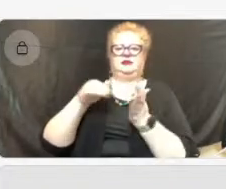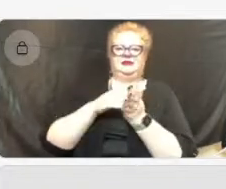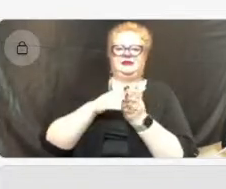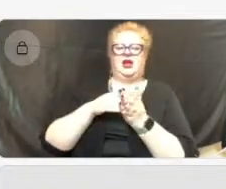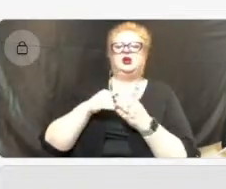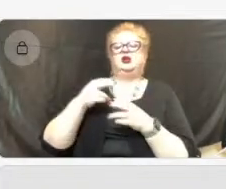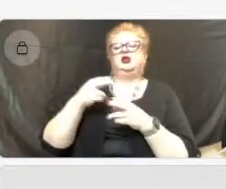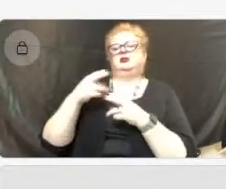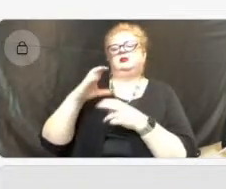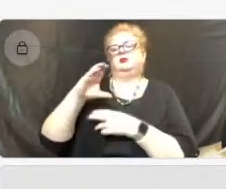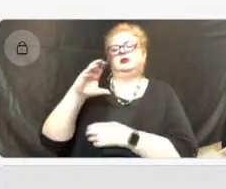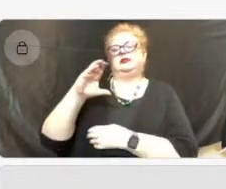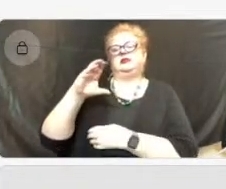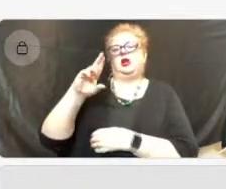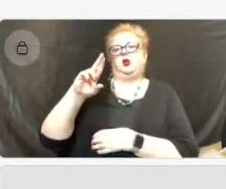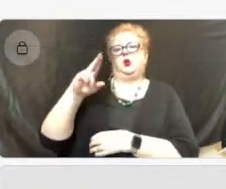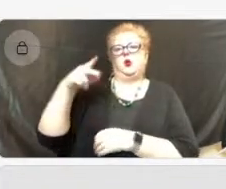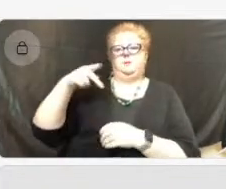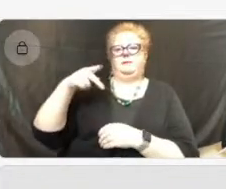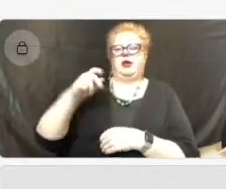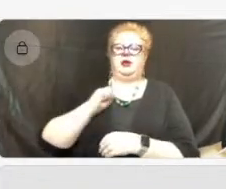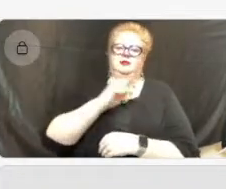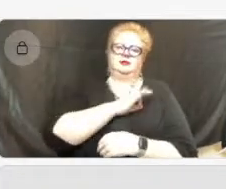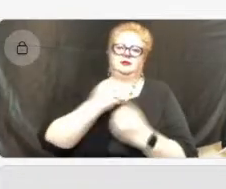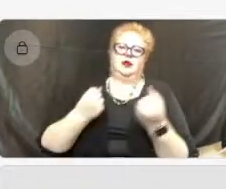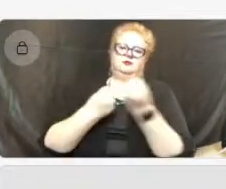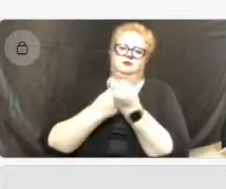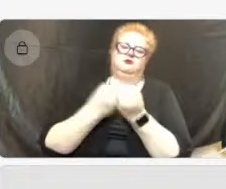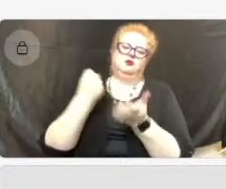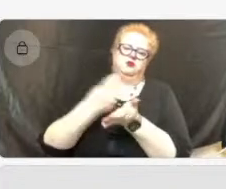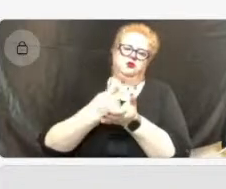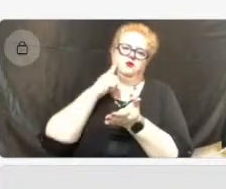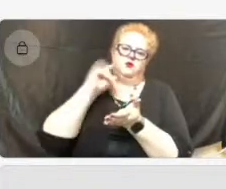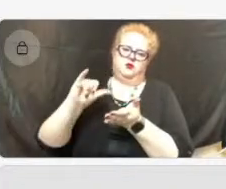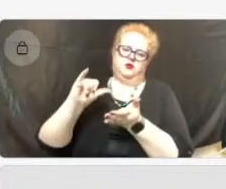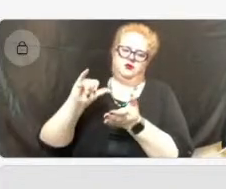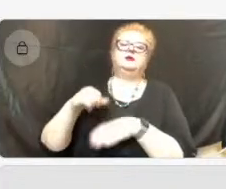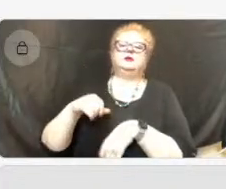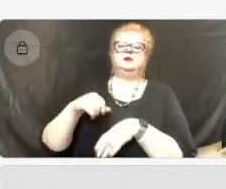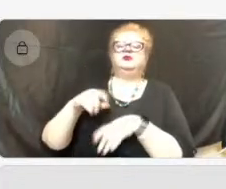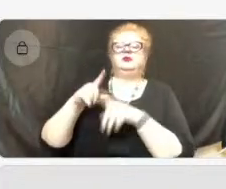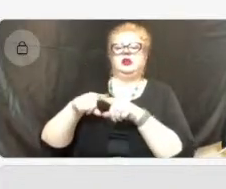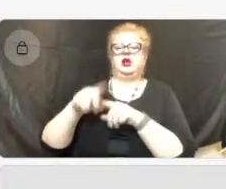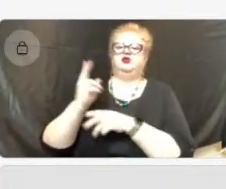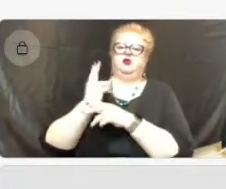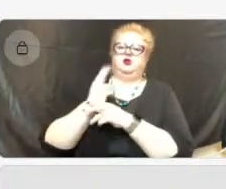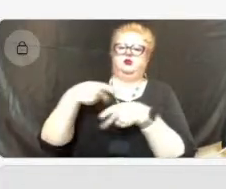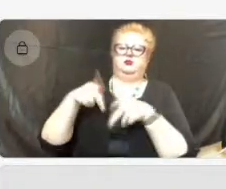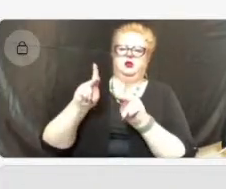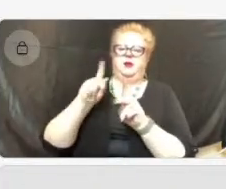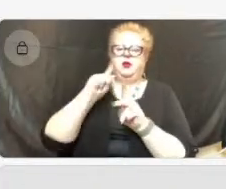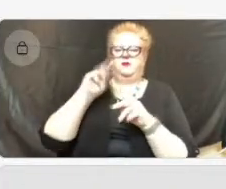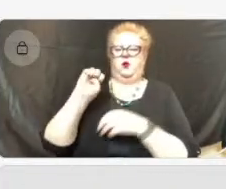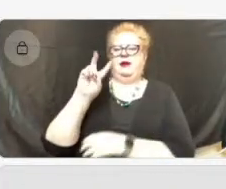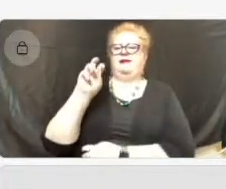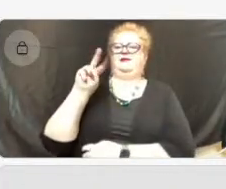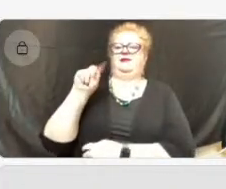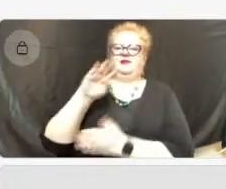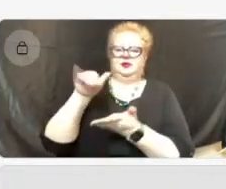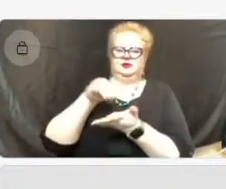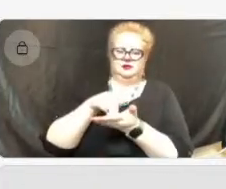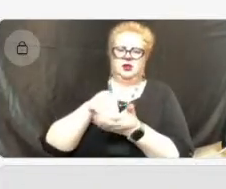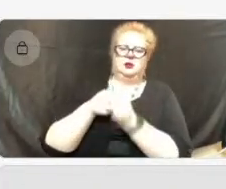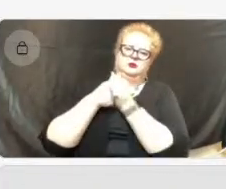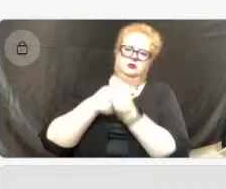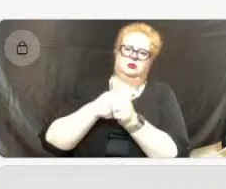815 Main Street. Staff recommends approval of the requested conditional use permit to allow an event center subject to compliance with staff analysis of the